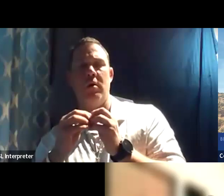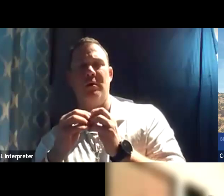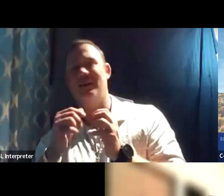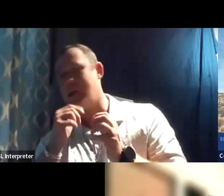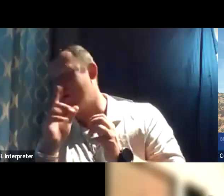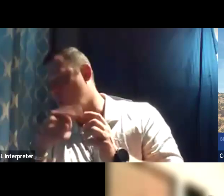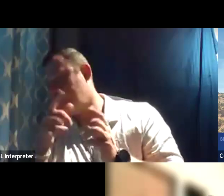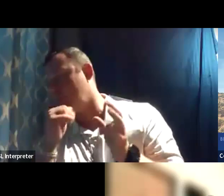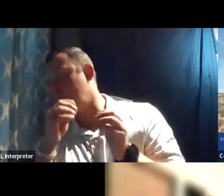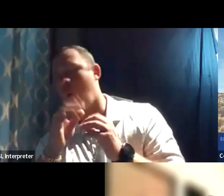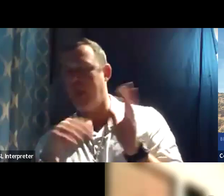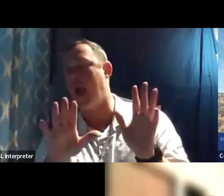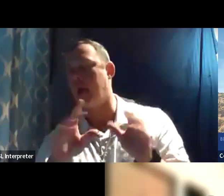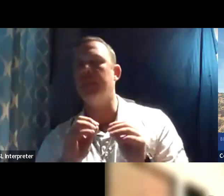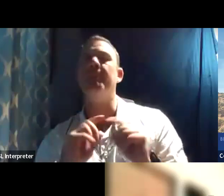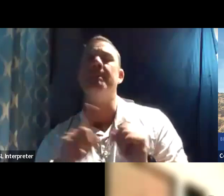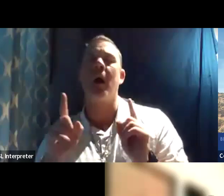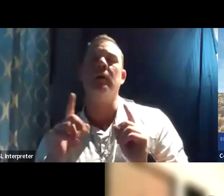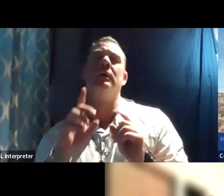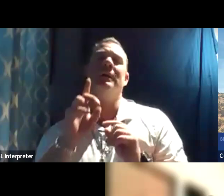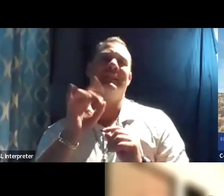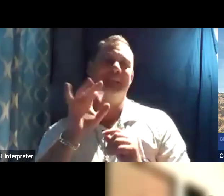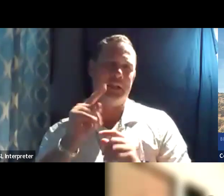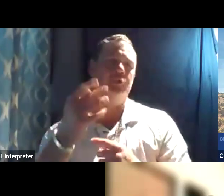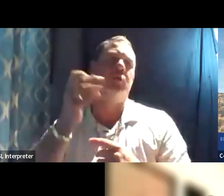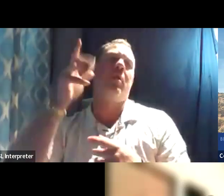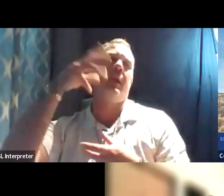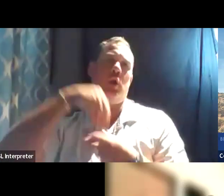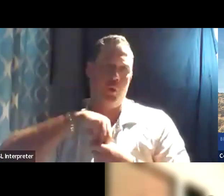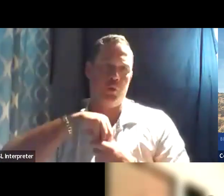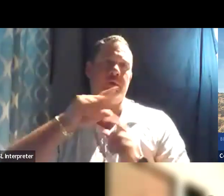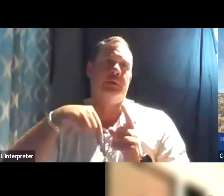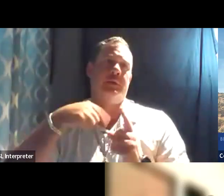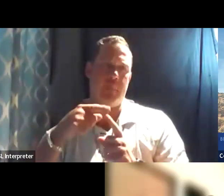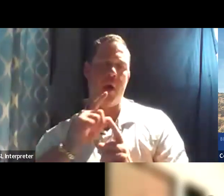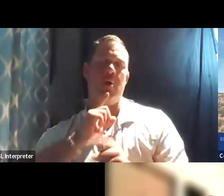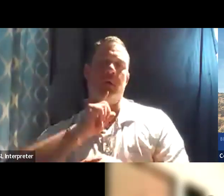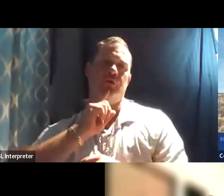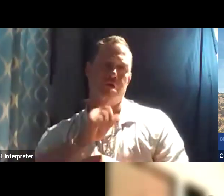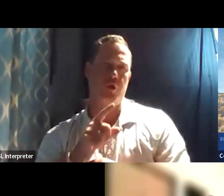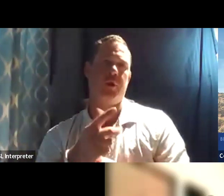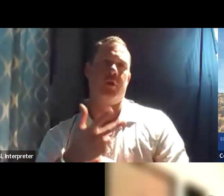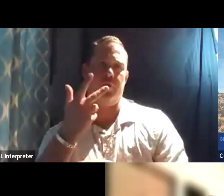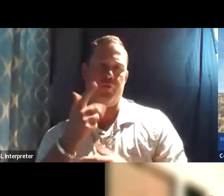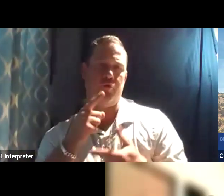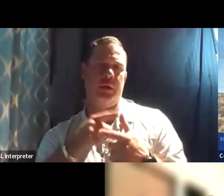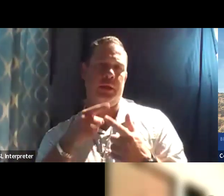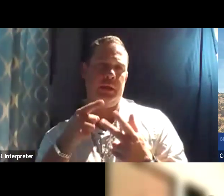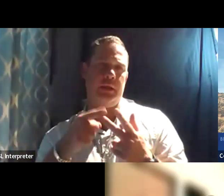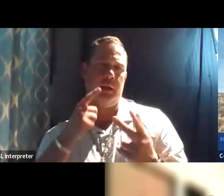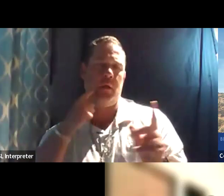than just that. Digital inclusion is about ensuring the 3 main goals